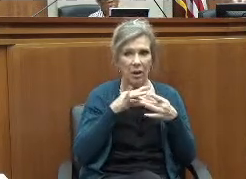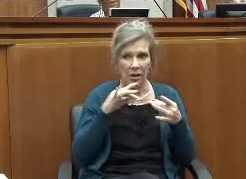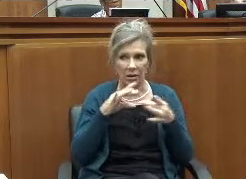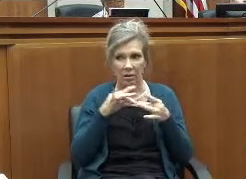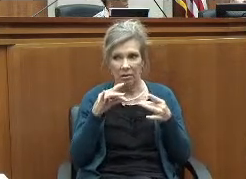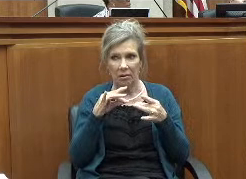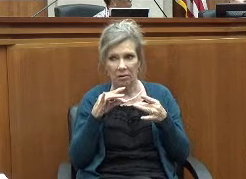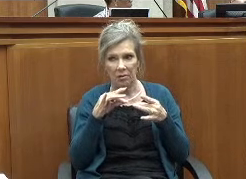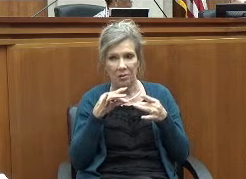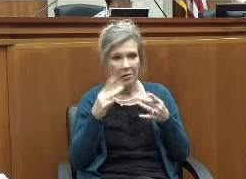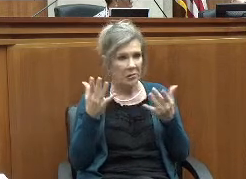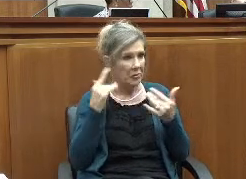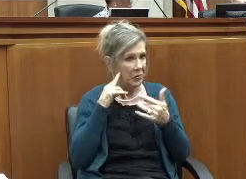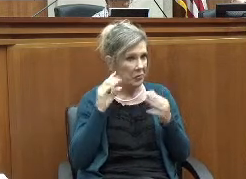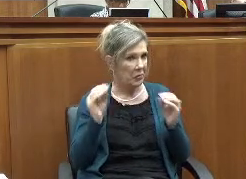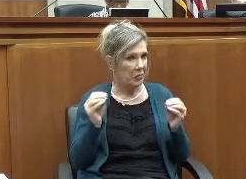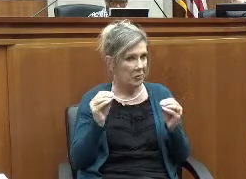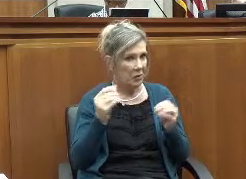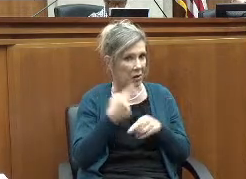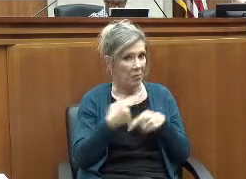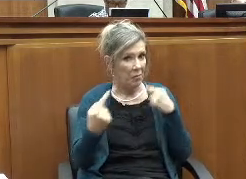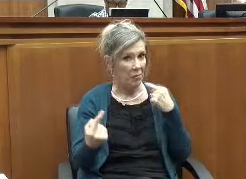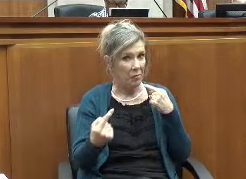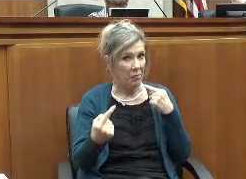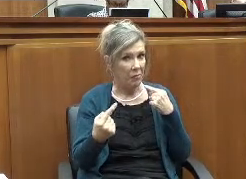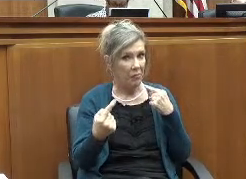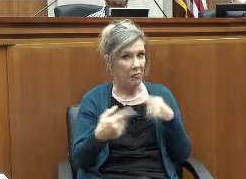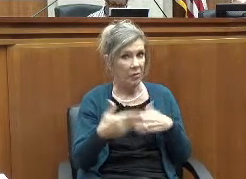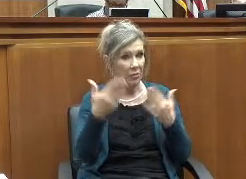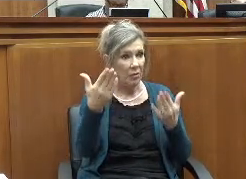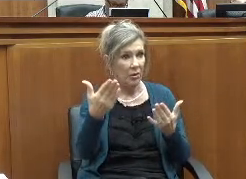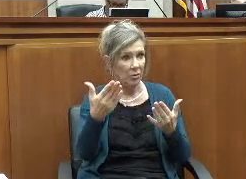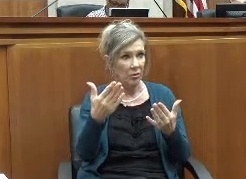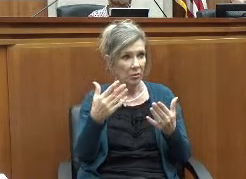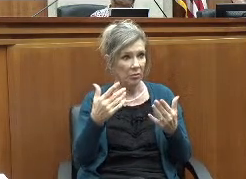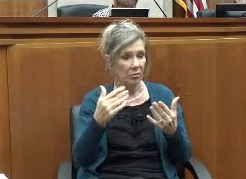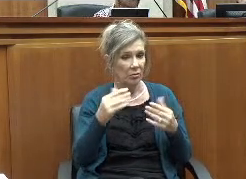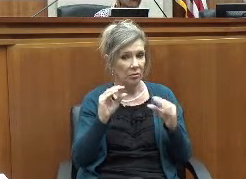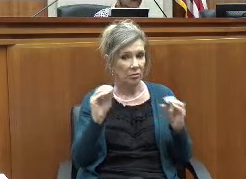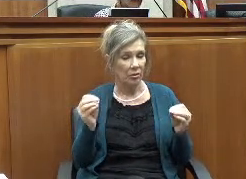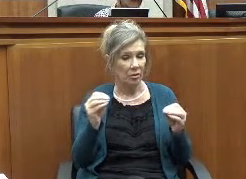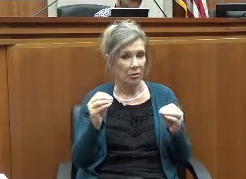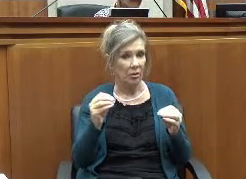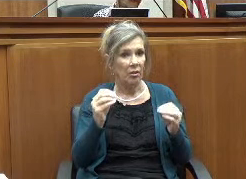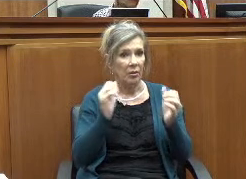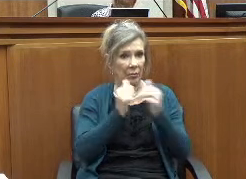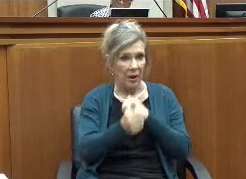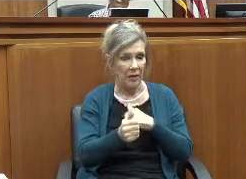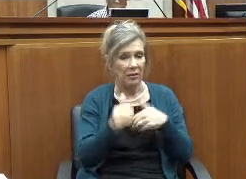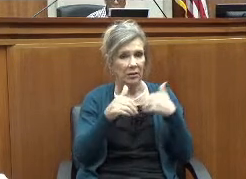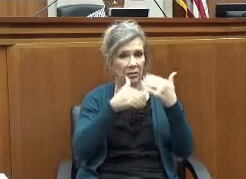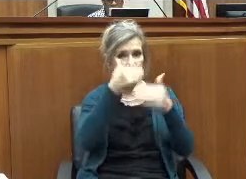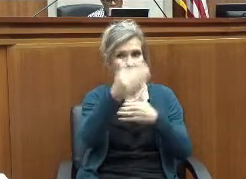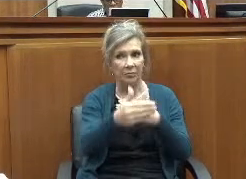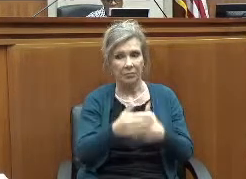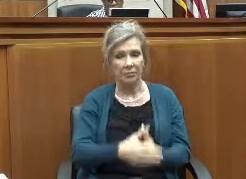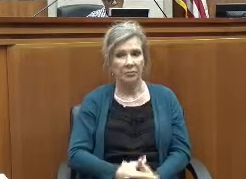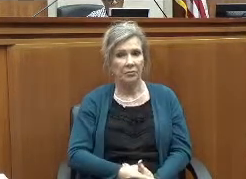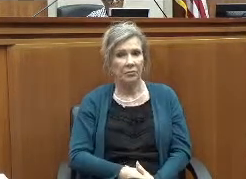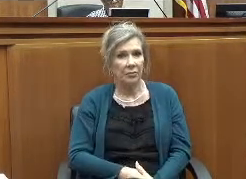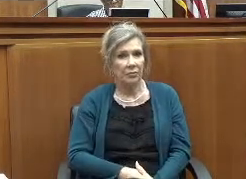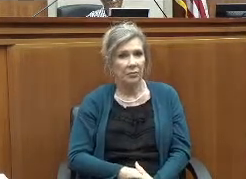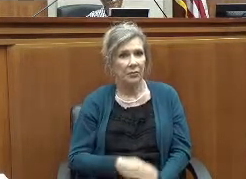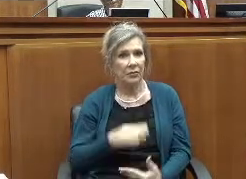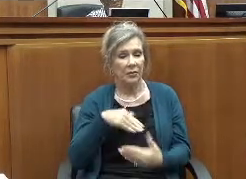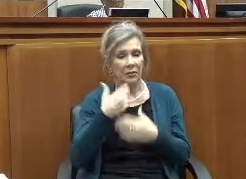All right, hearing none, any opposition to the motion? Hearing none, motion passes. Next item, please. Next item is on